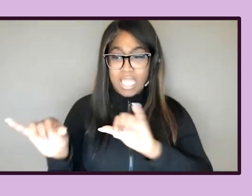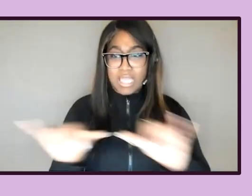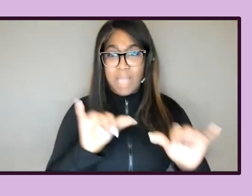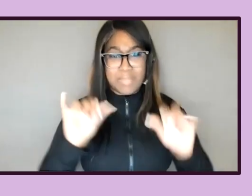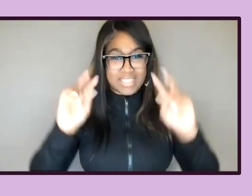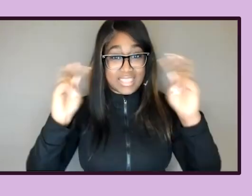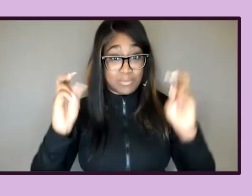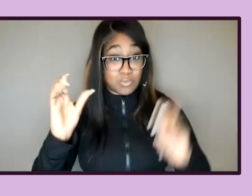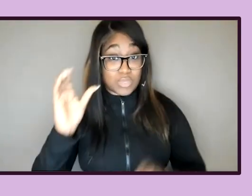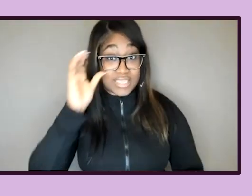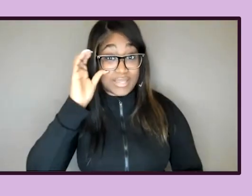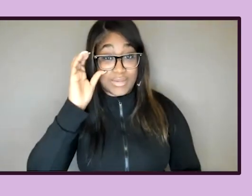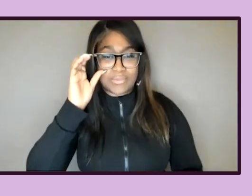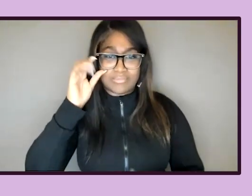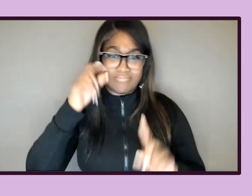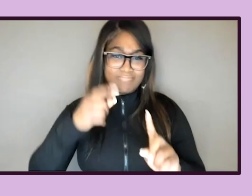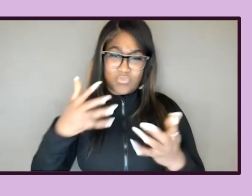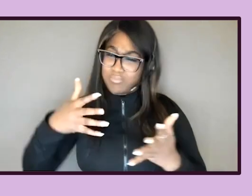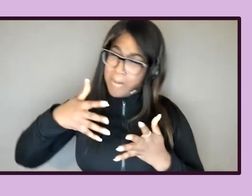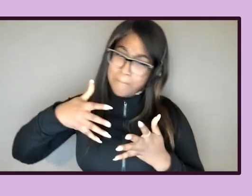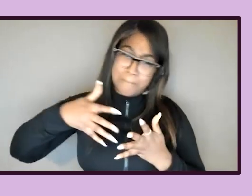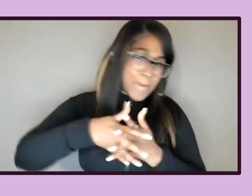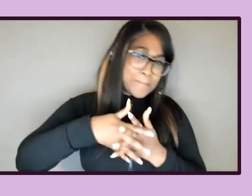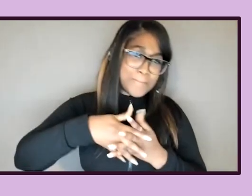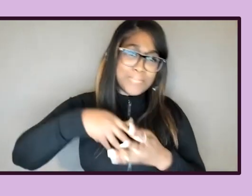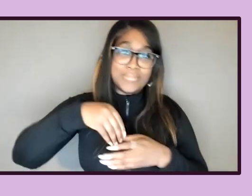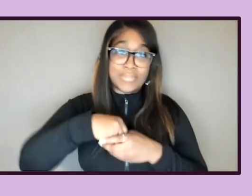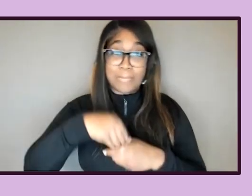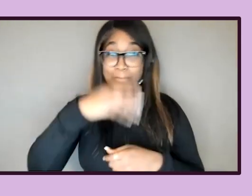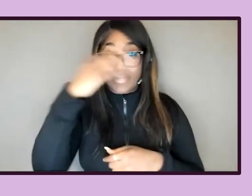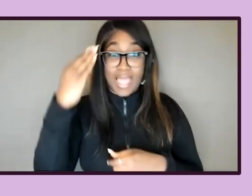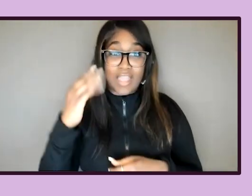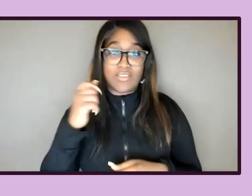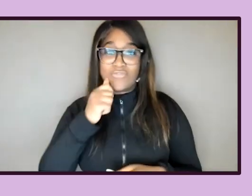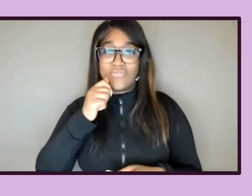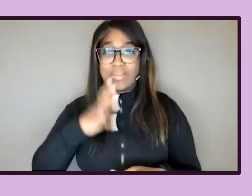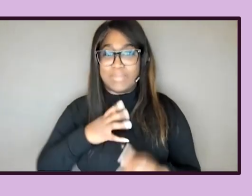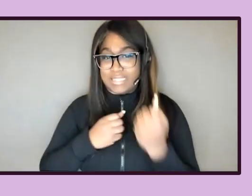it, it's deeply embedded within Black feminist teaching, but